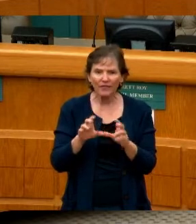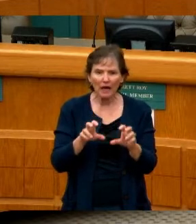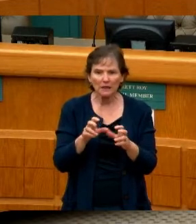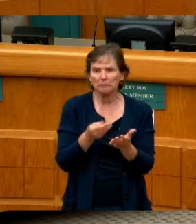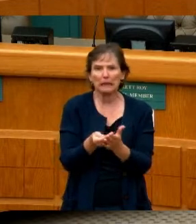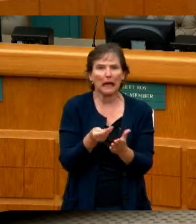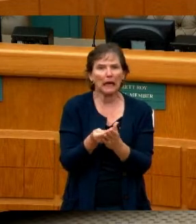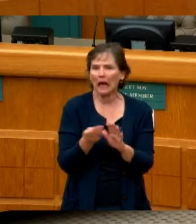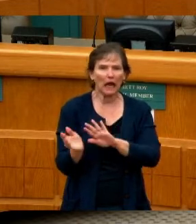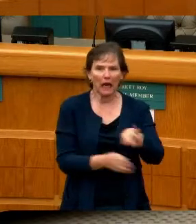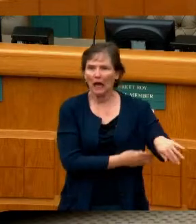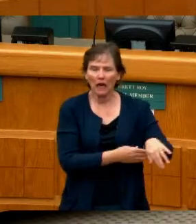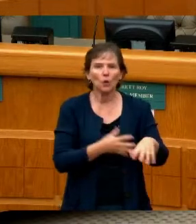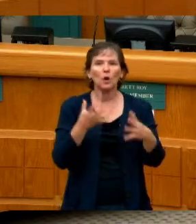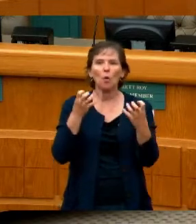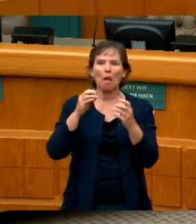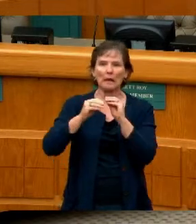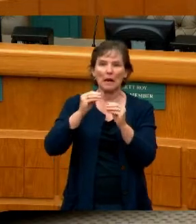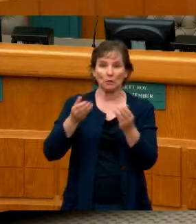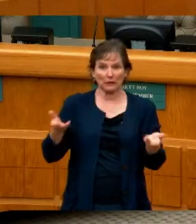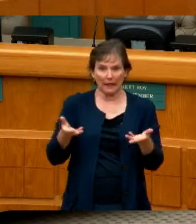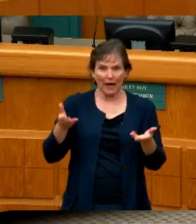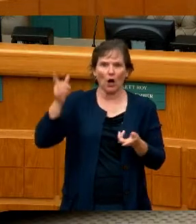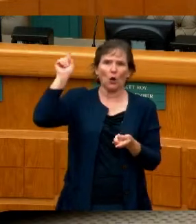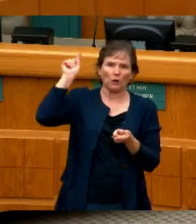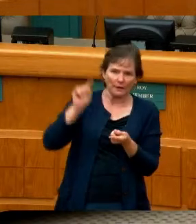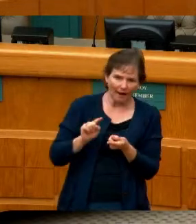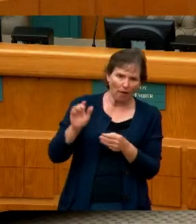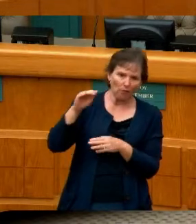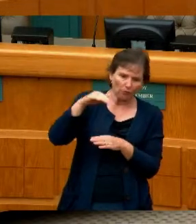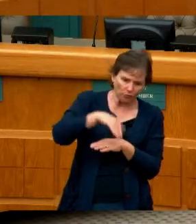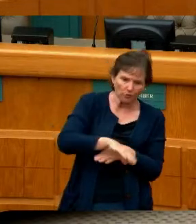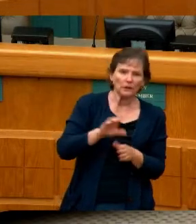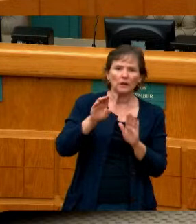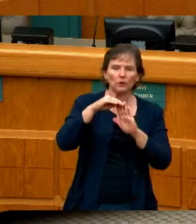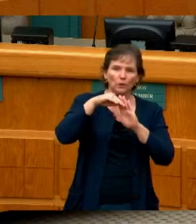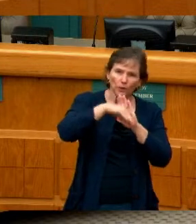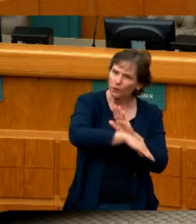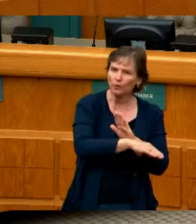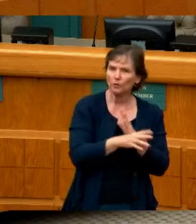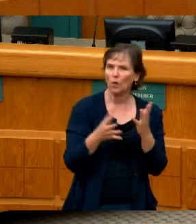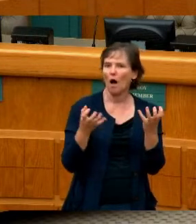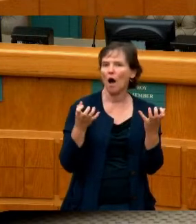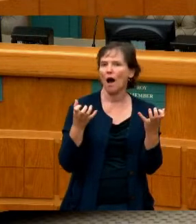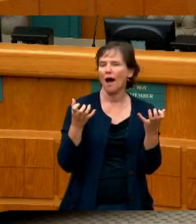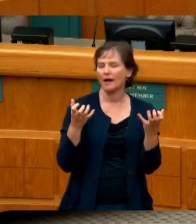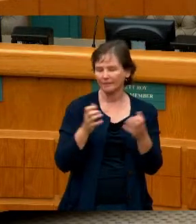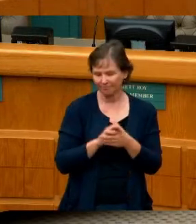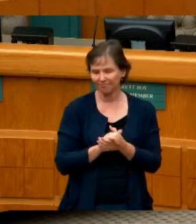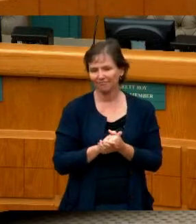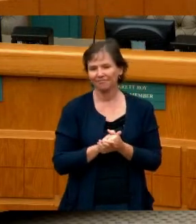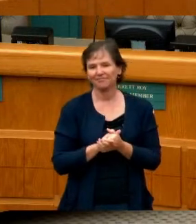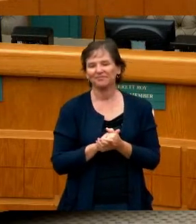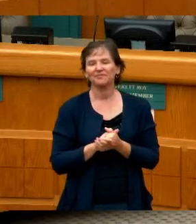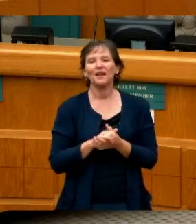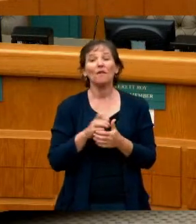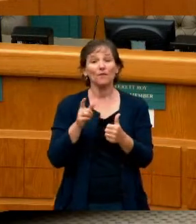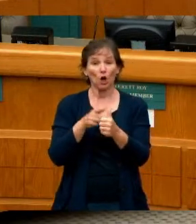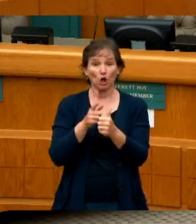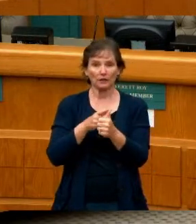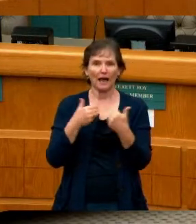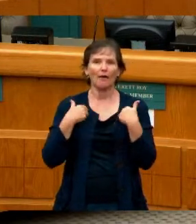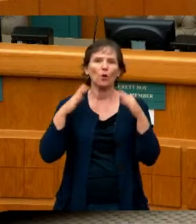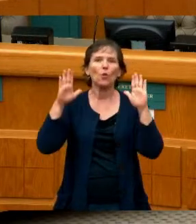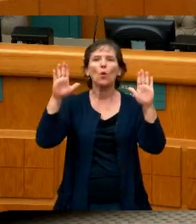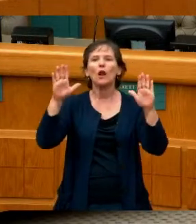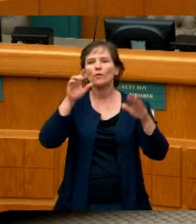these back down at zero, so we need your help on that. And when you hear the numbers and other things that are going to be shared with you today, I